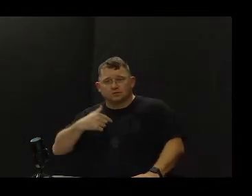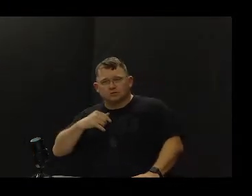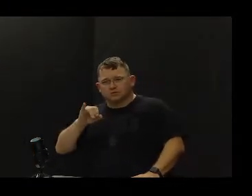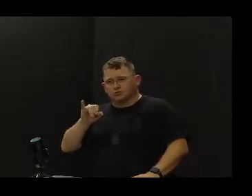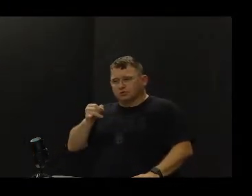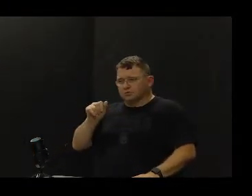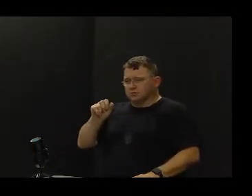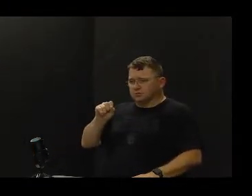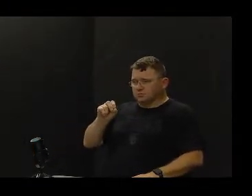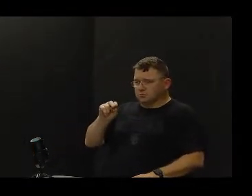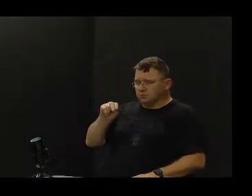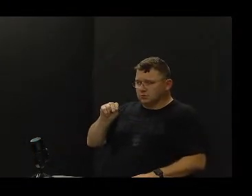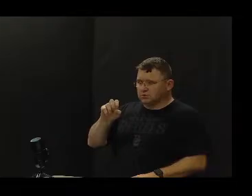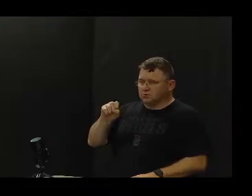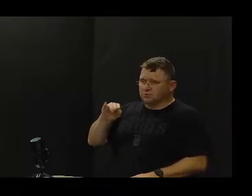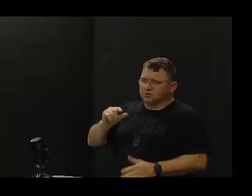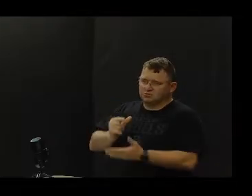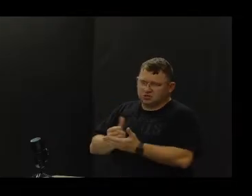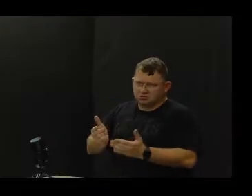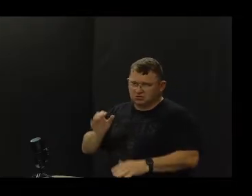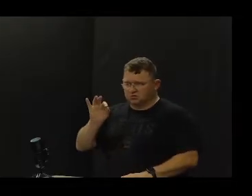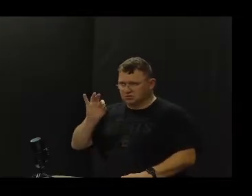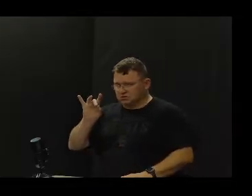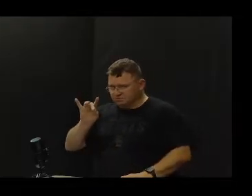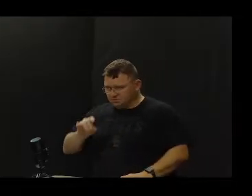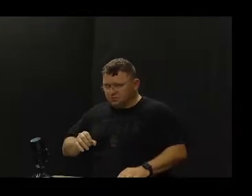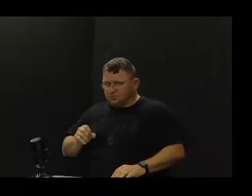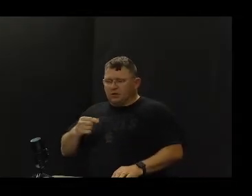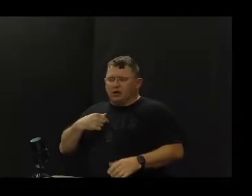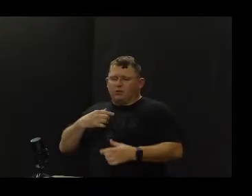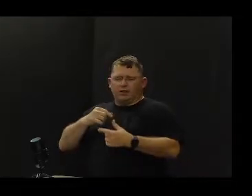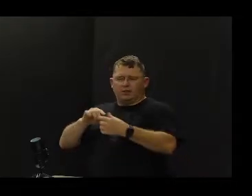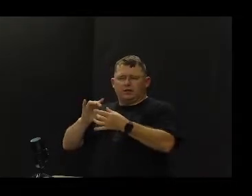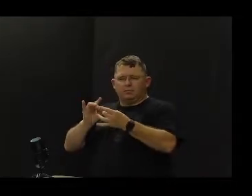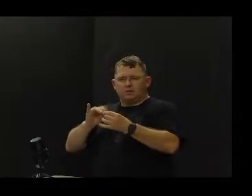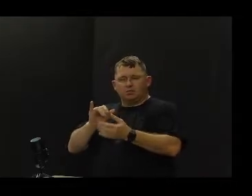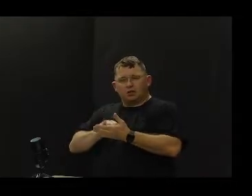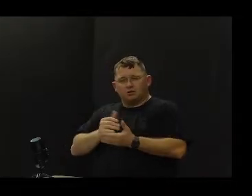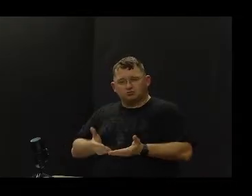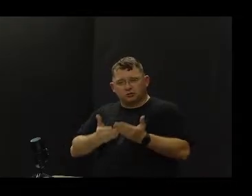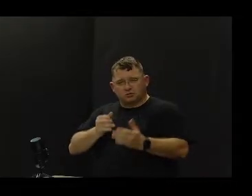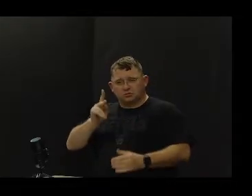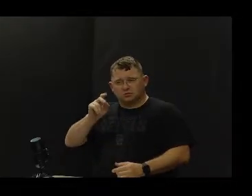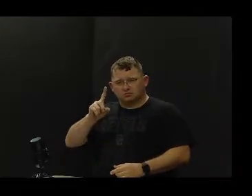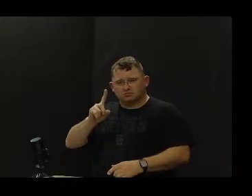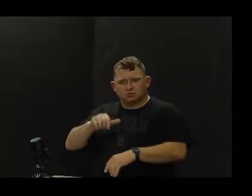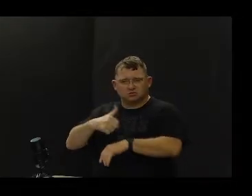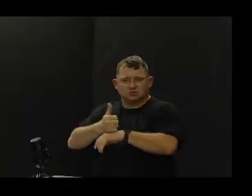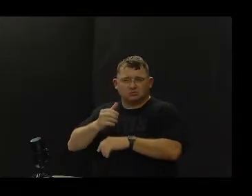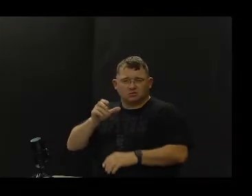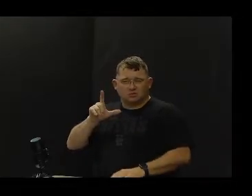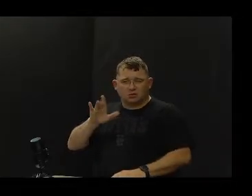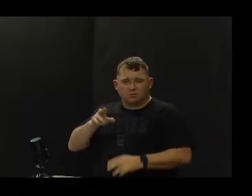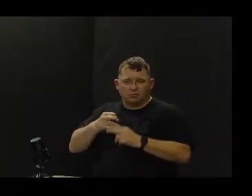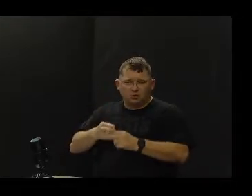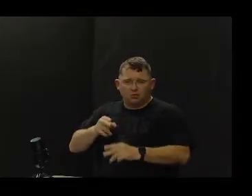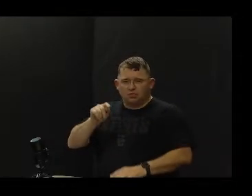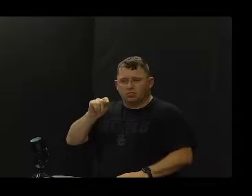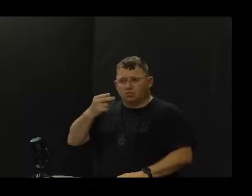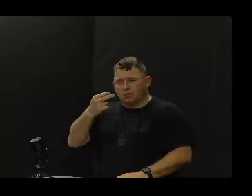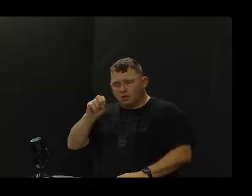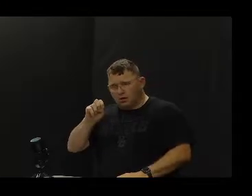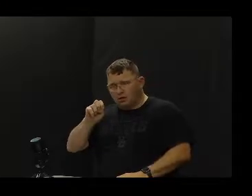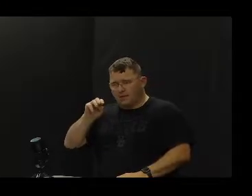Want to make sure everybody can see me. Hi, my name is Jason Smith. I graduated here at 98. I want to make a suggestion to